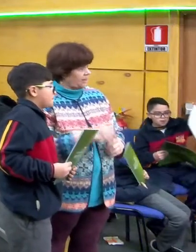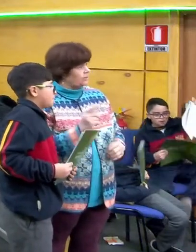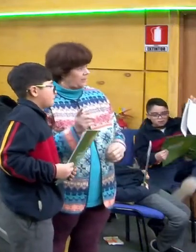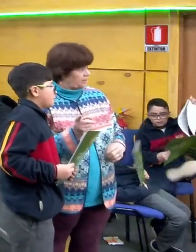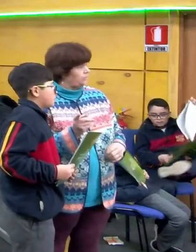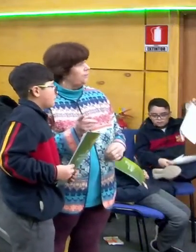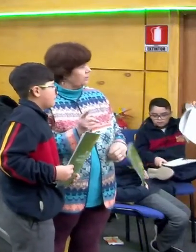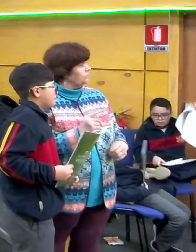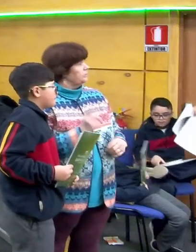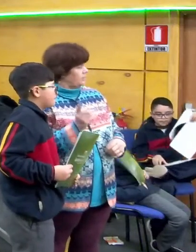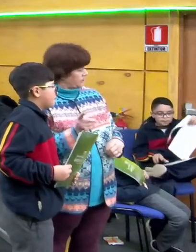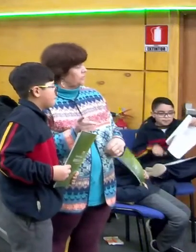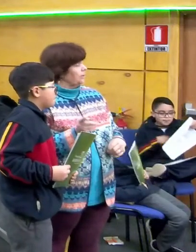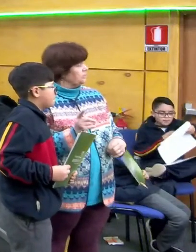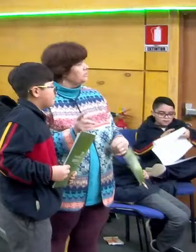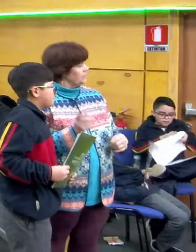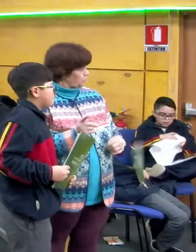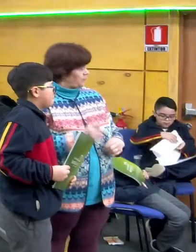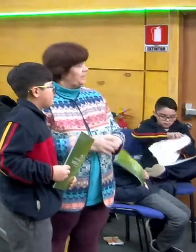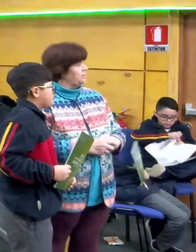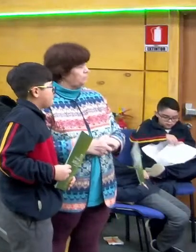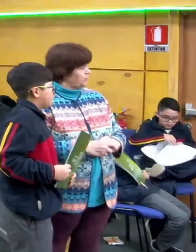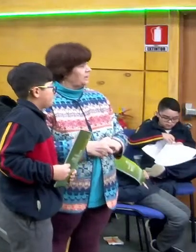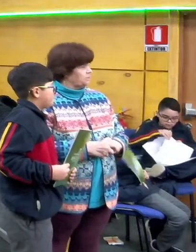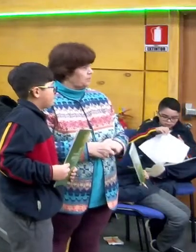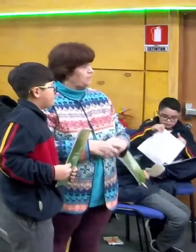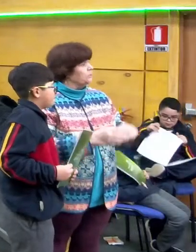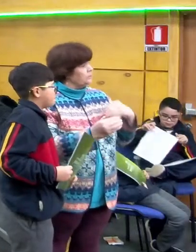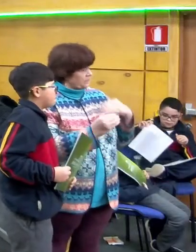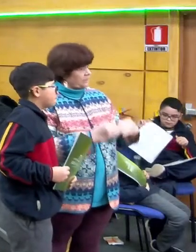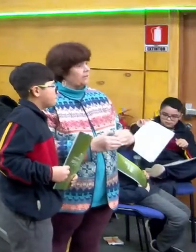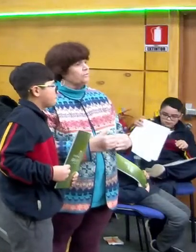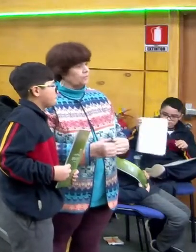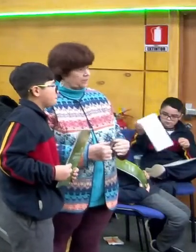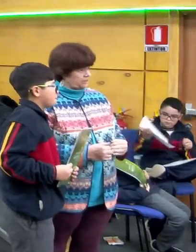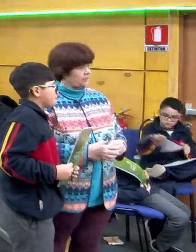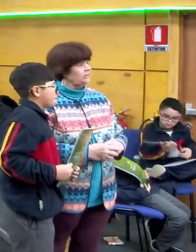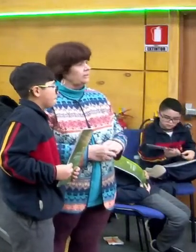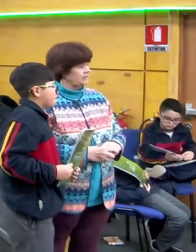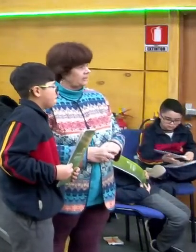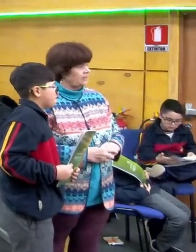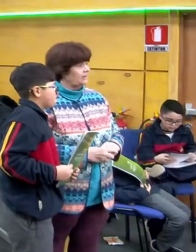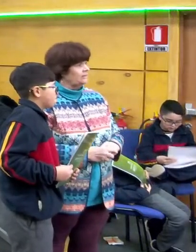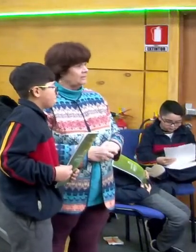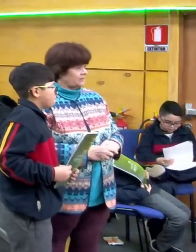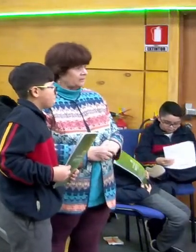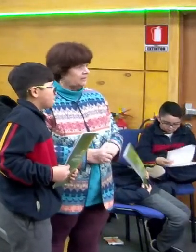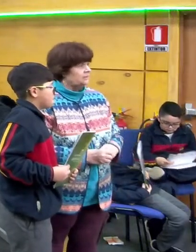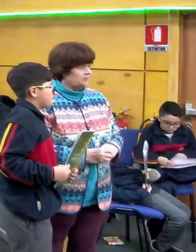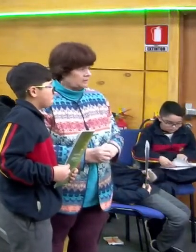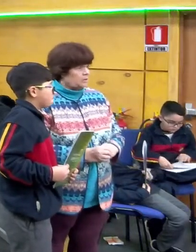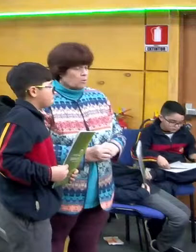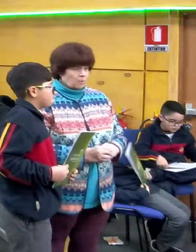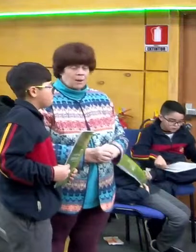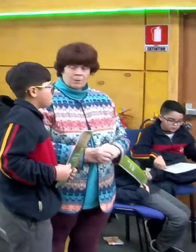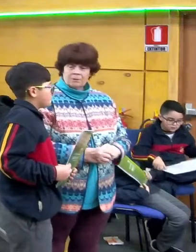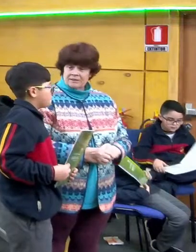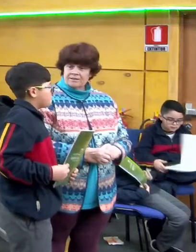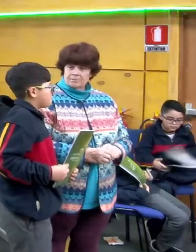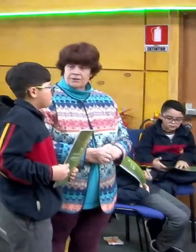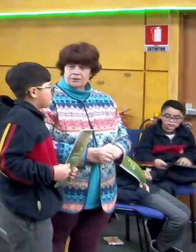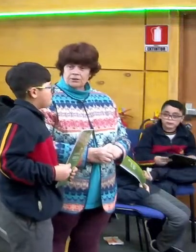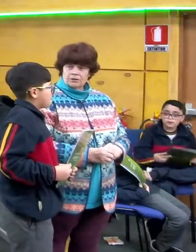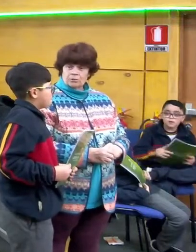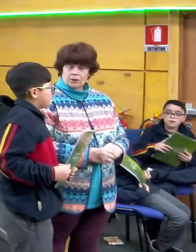phrasing down and he followed the directions on what he had put on his paper, had the phrasing, yeah.